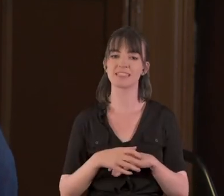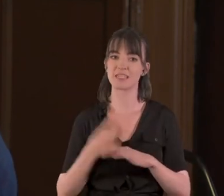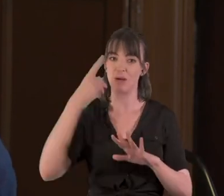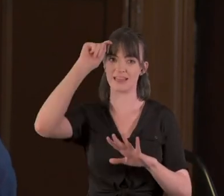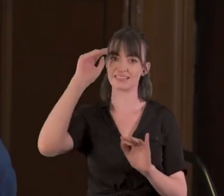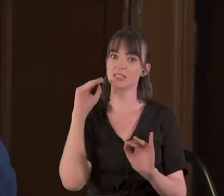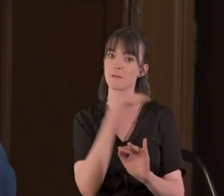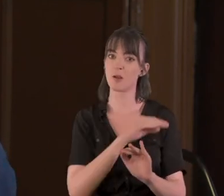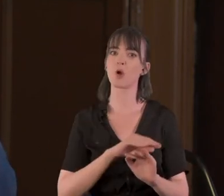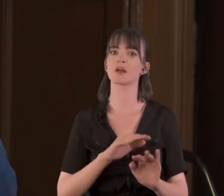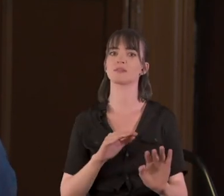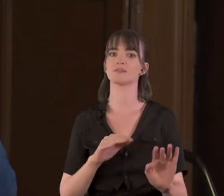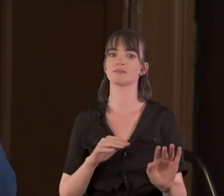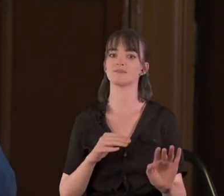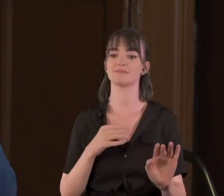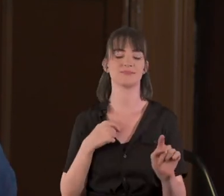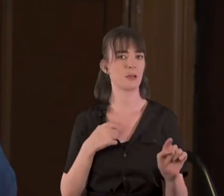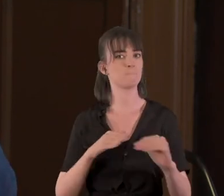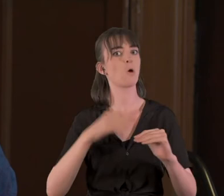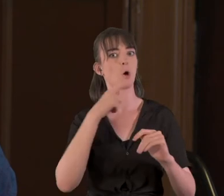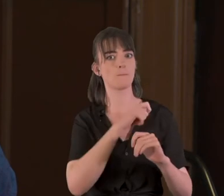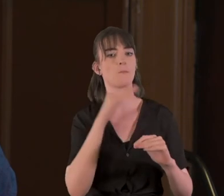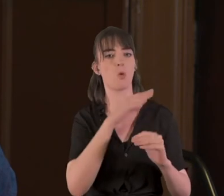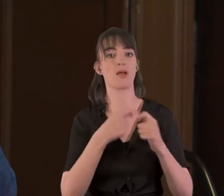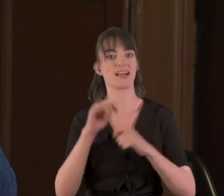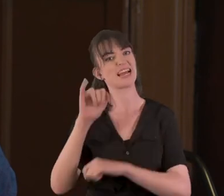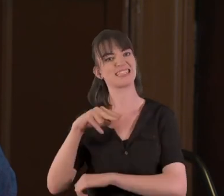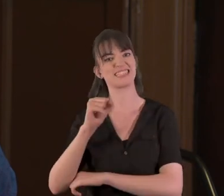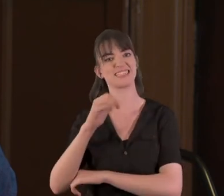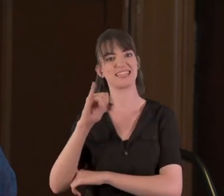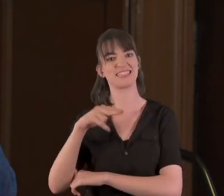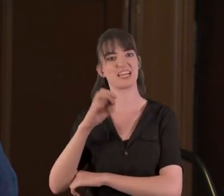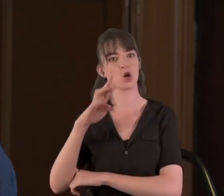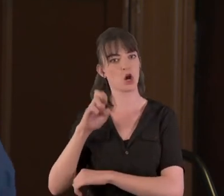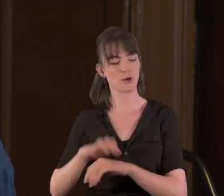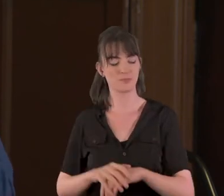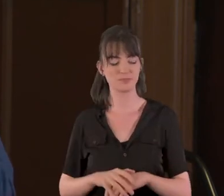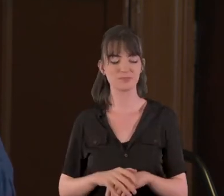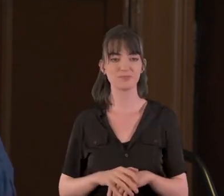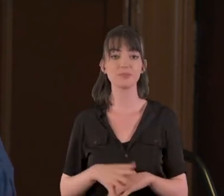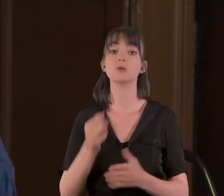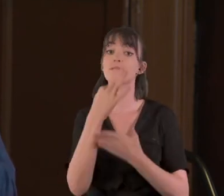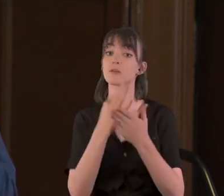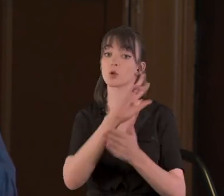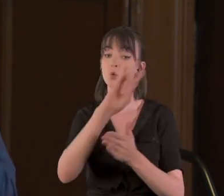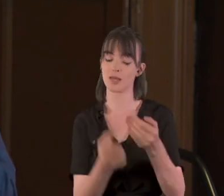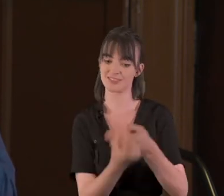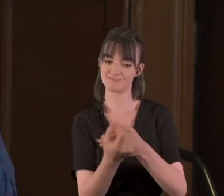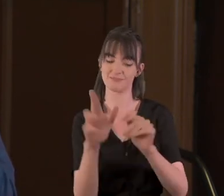important charge than insincerity. We had a number of questions there coming in, which I think shows